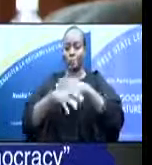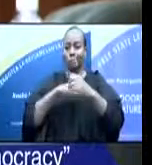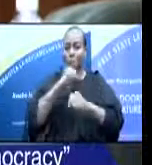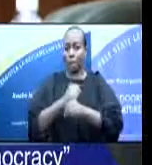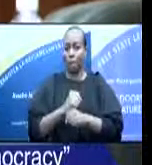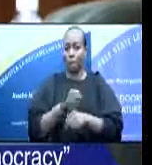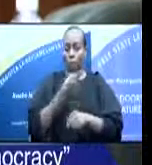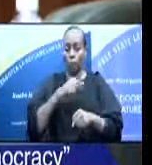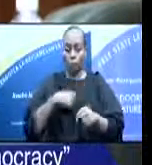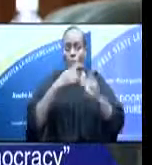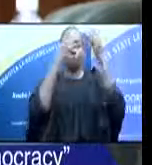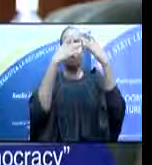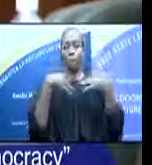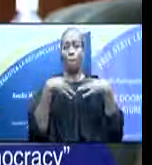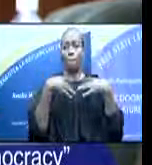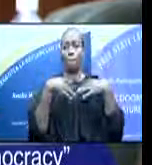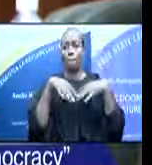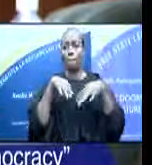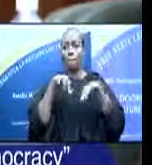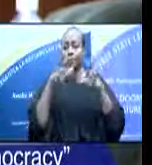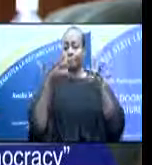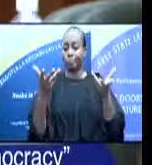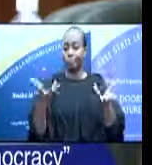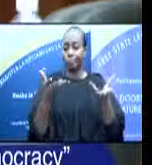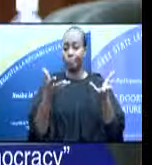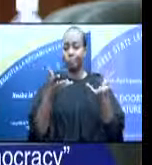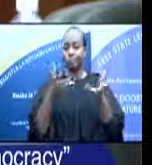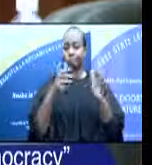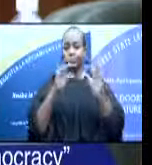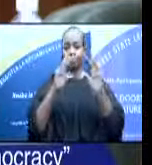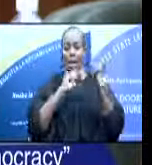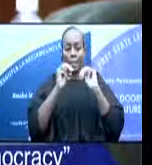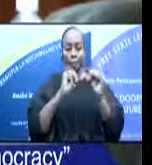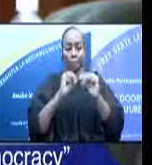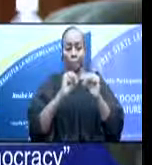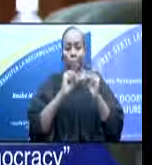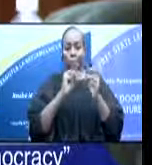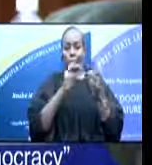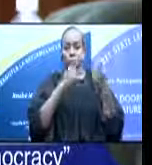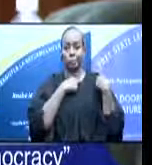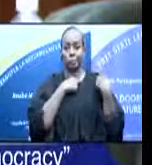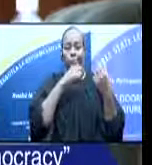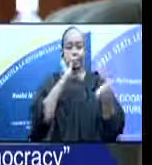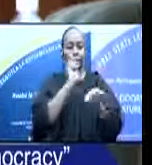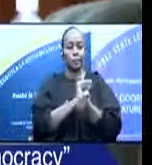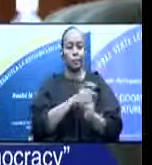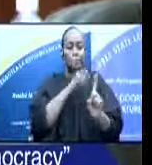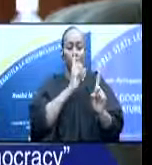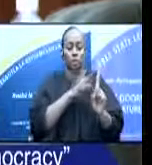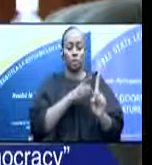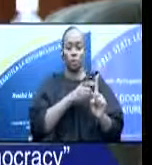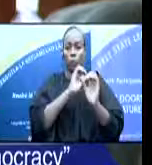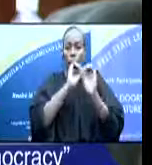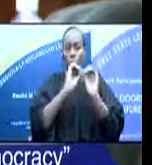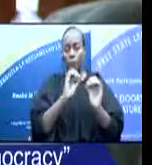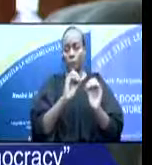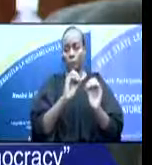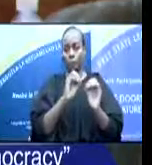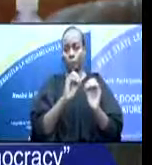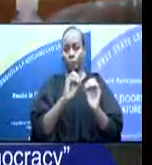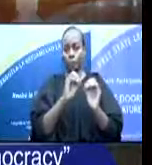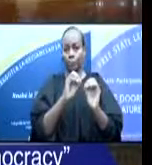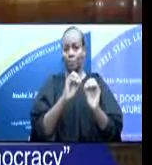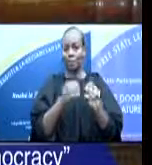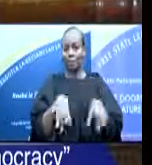out, we are informed about a lack of consequence management, and nothing remain and